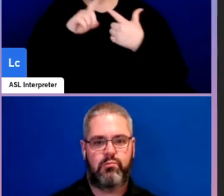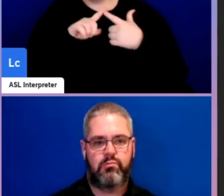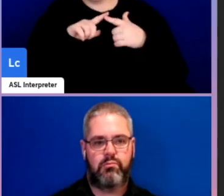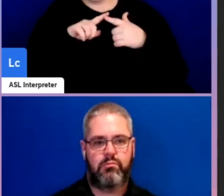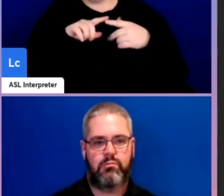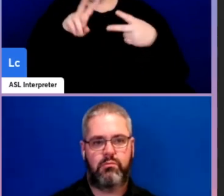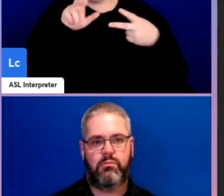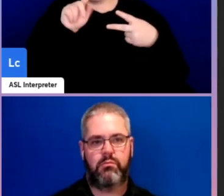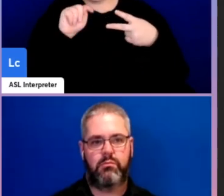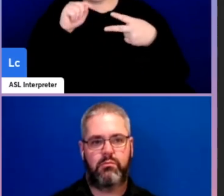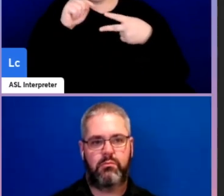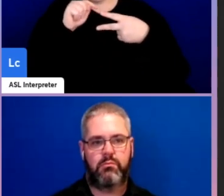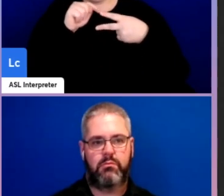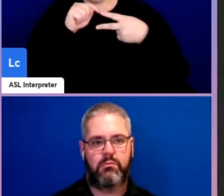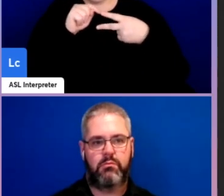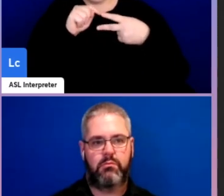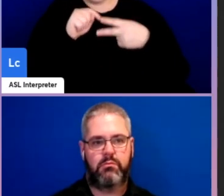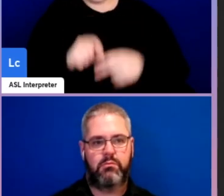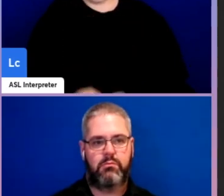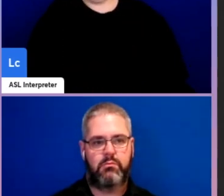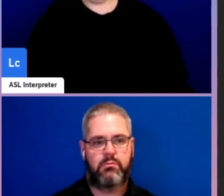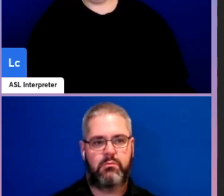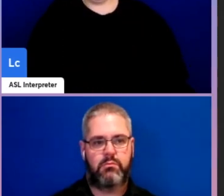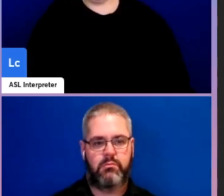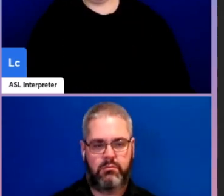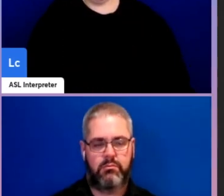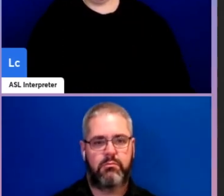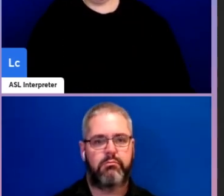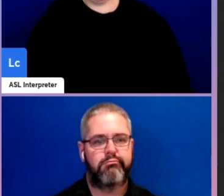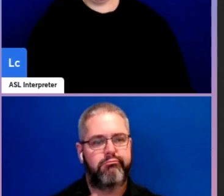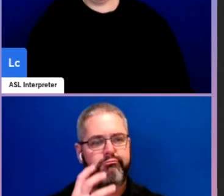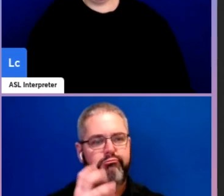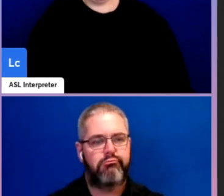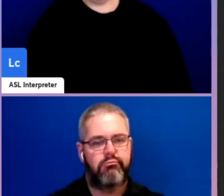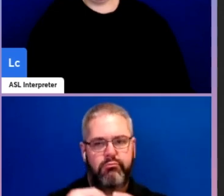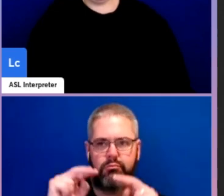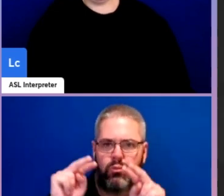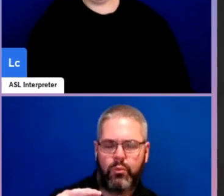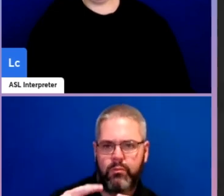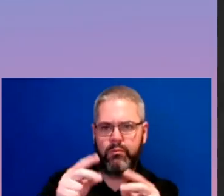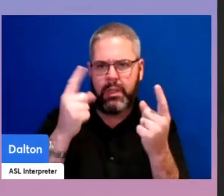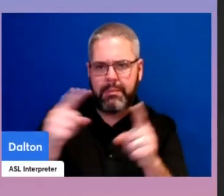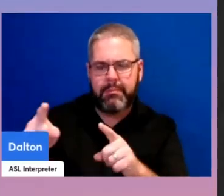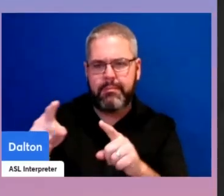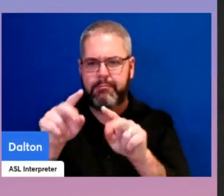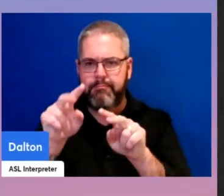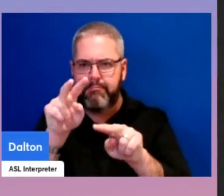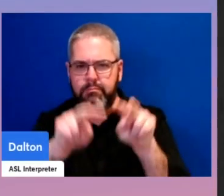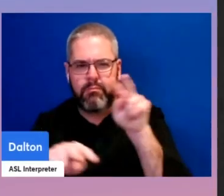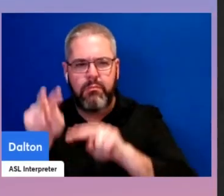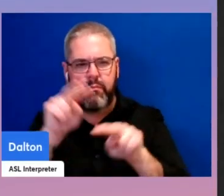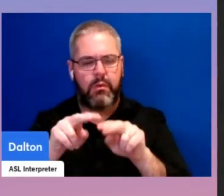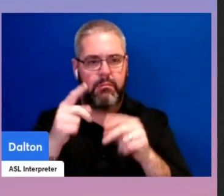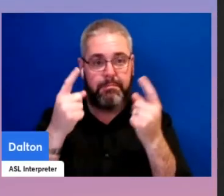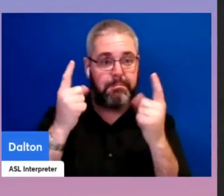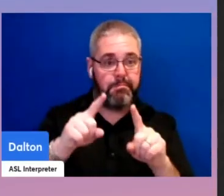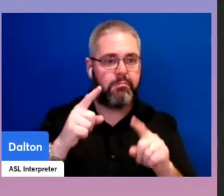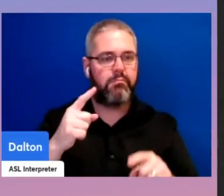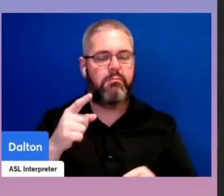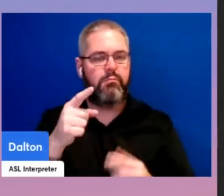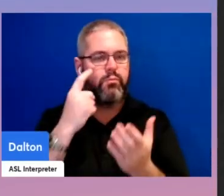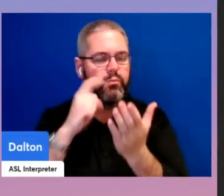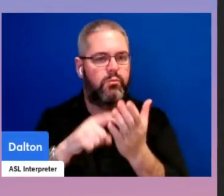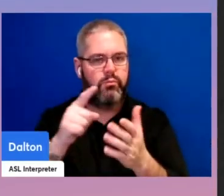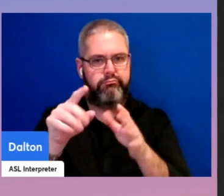class here. So let's go ahead and look at it and see what actually is going on. So what we've done here is we've defined